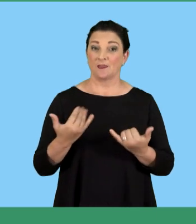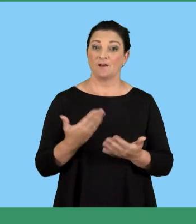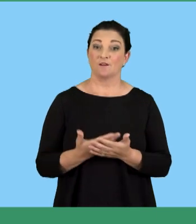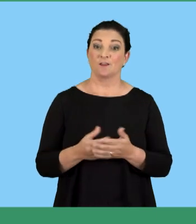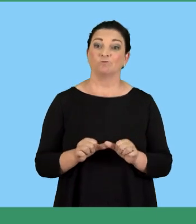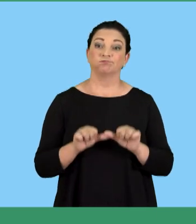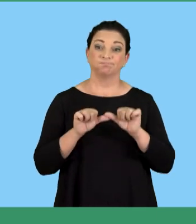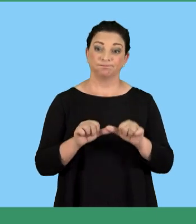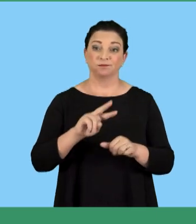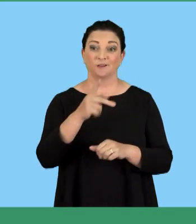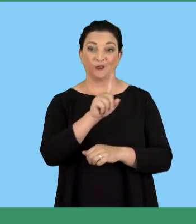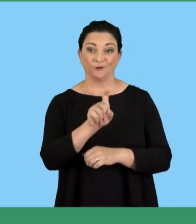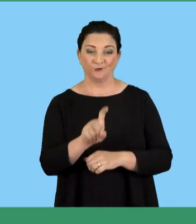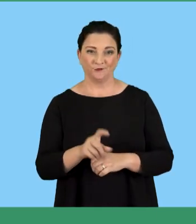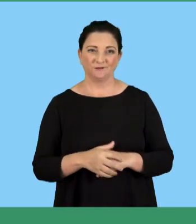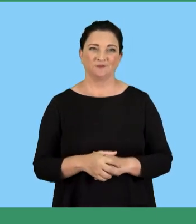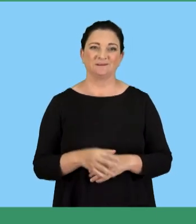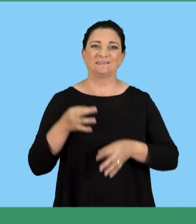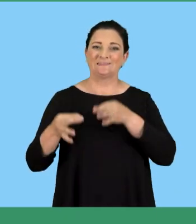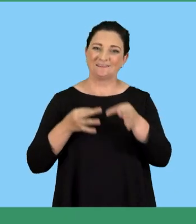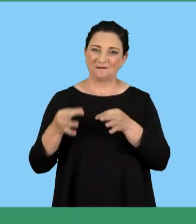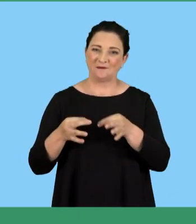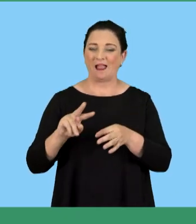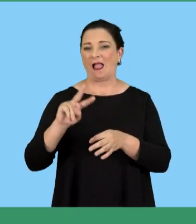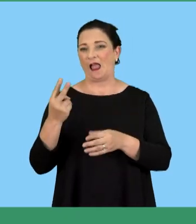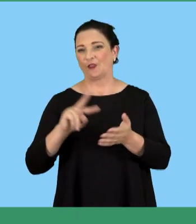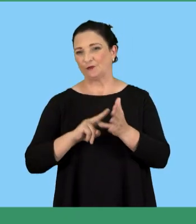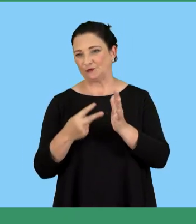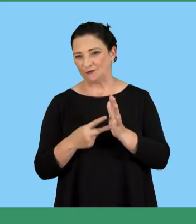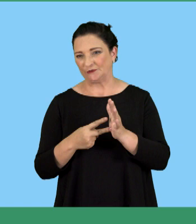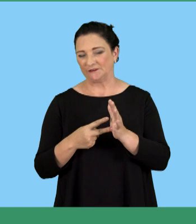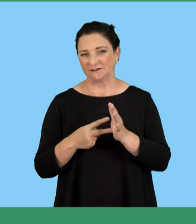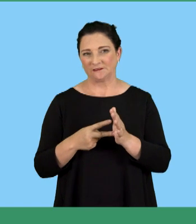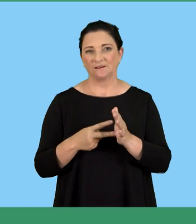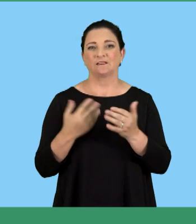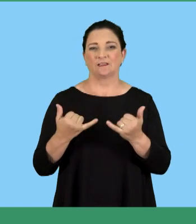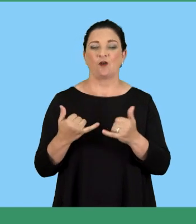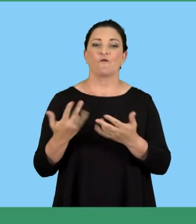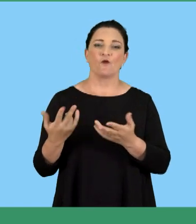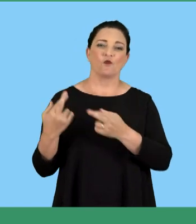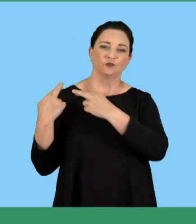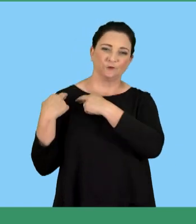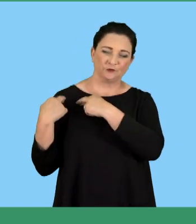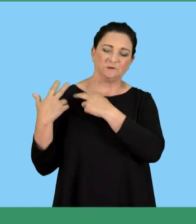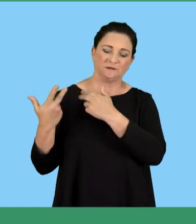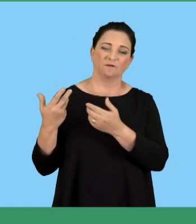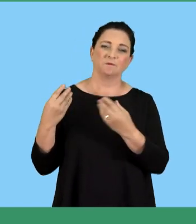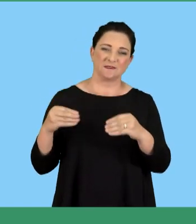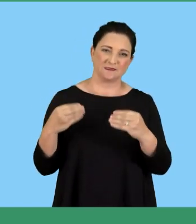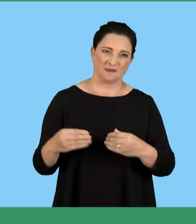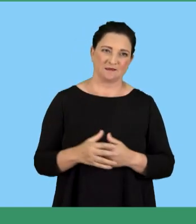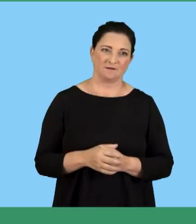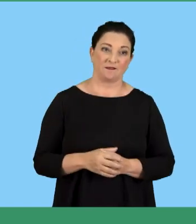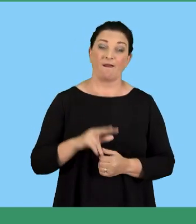Now let's proceed to the other question. Explain other responsibilities or other purposes of corporate social responsibility for the